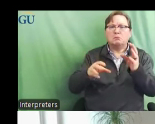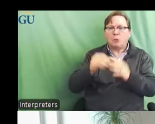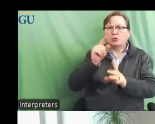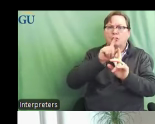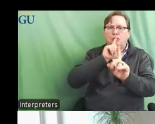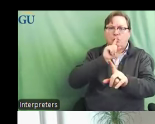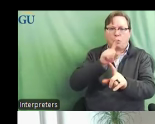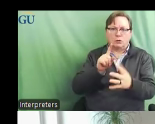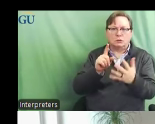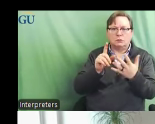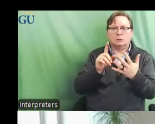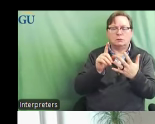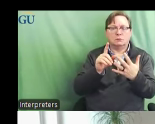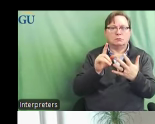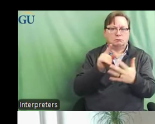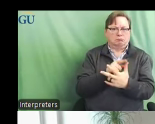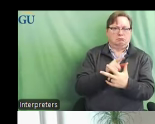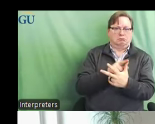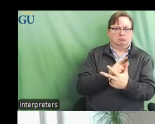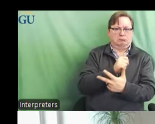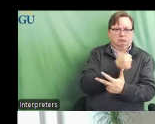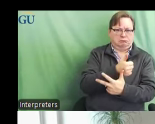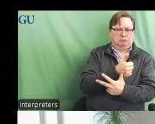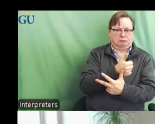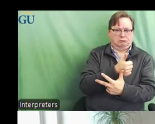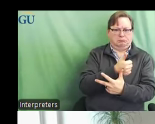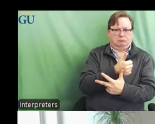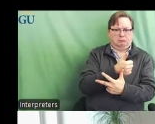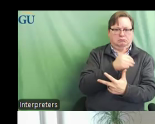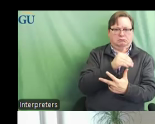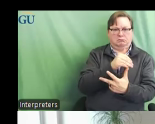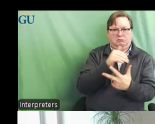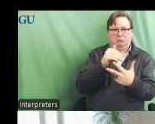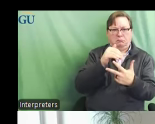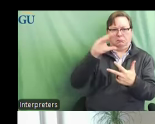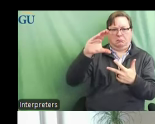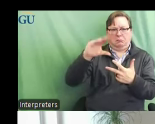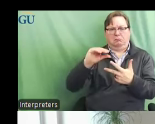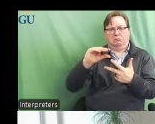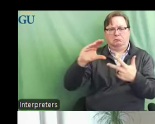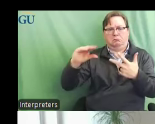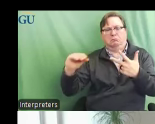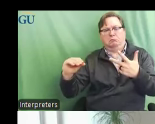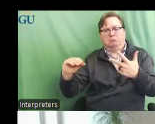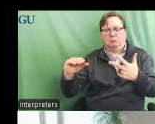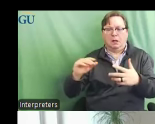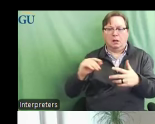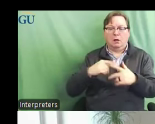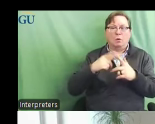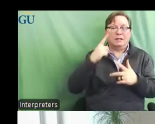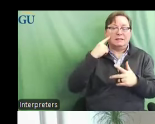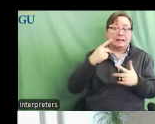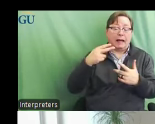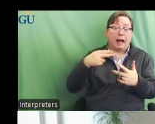reports are doing okay at the screening. But then we see these drops when we see the high